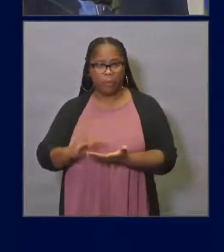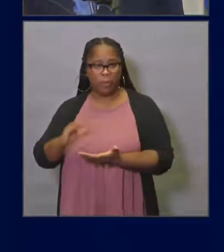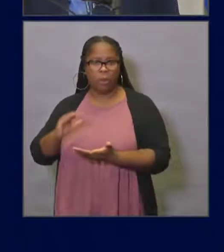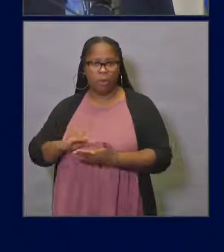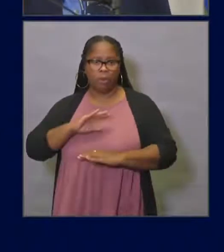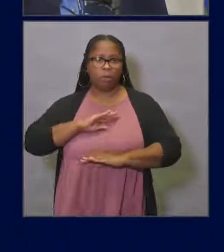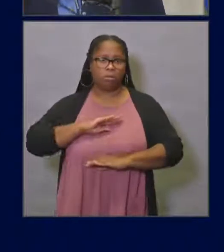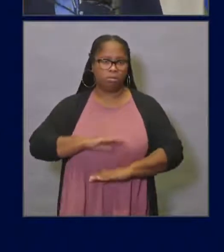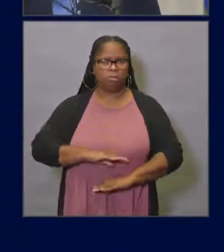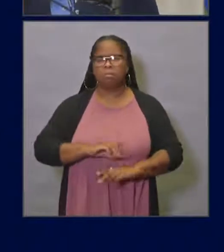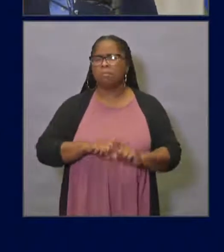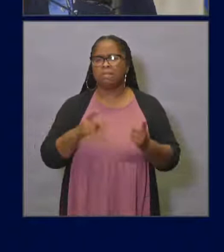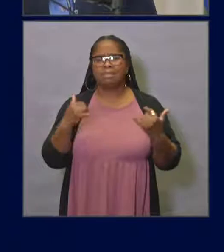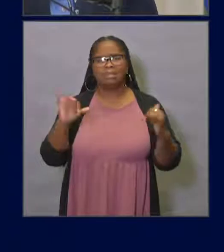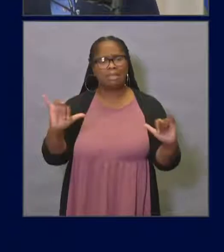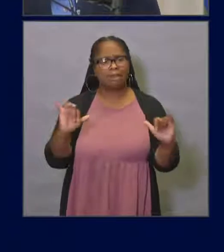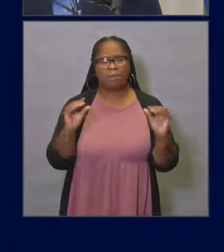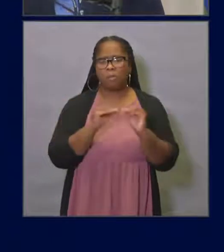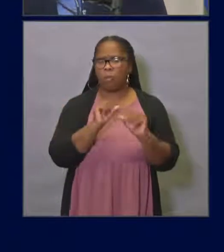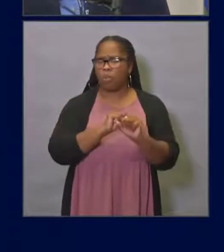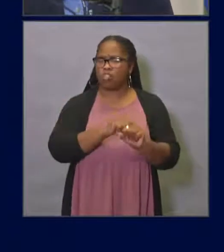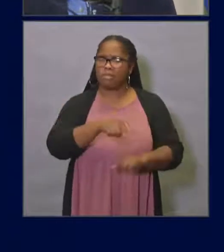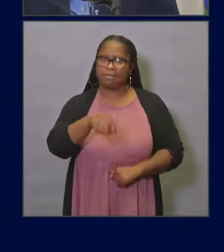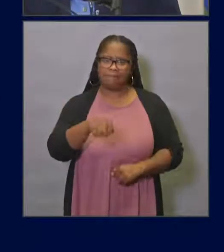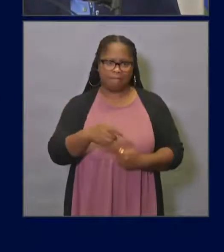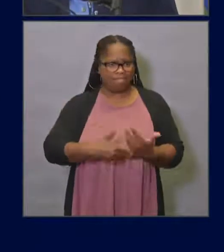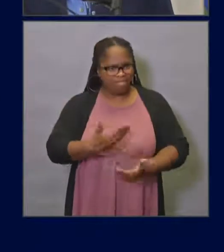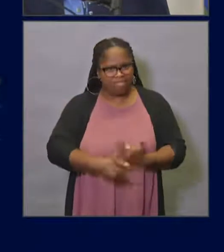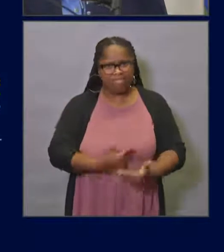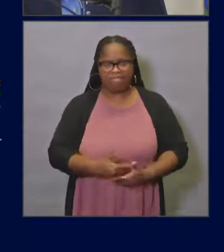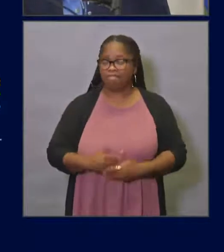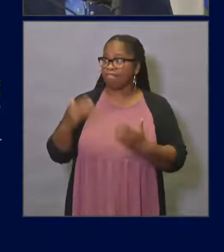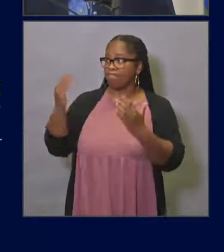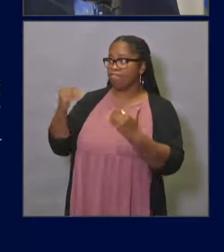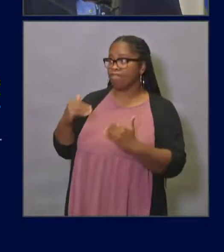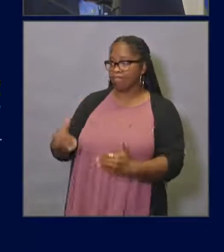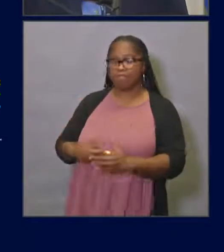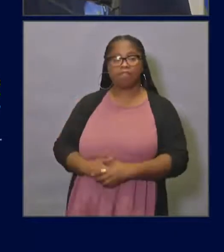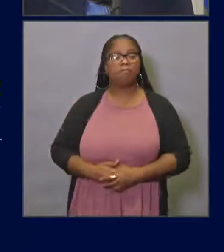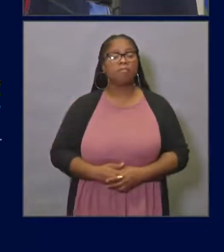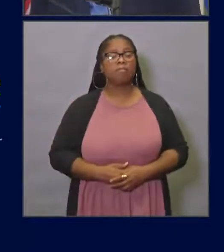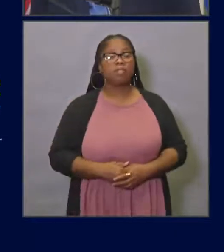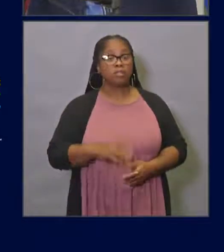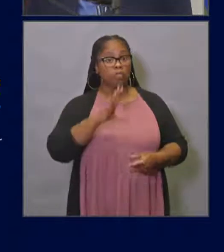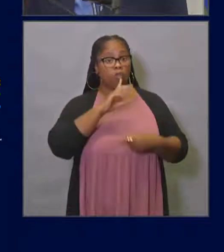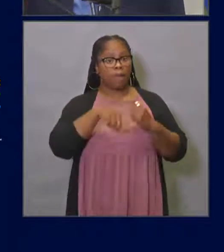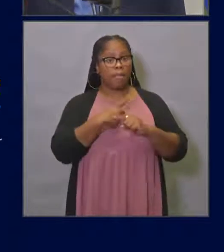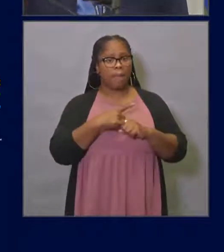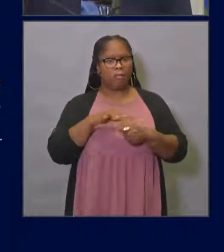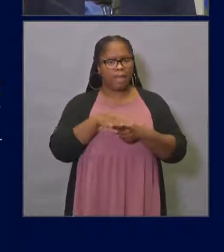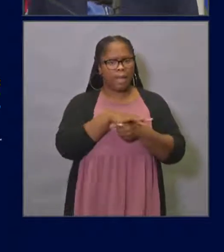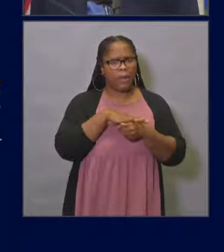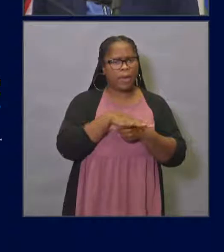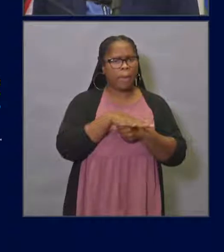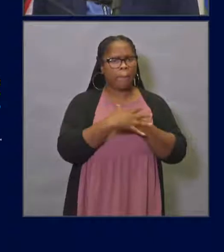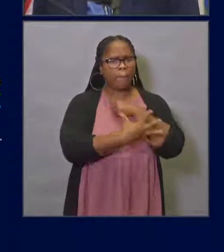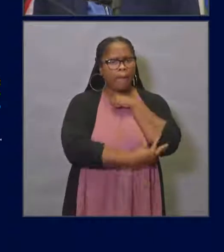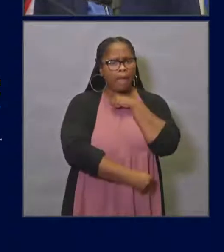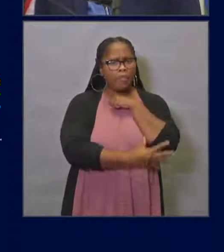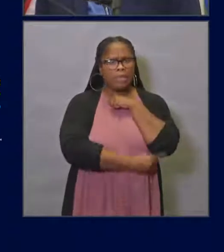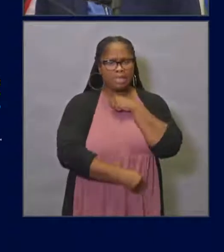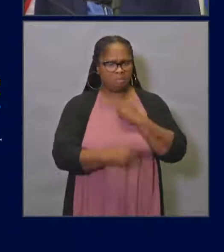be done. Next slide. When we look at cases by area poverty, we see that area income has a